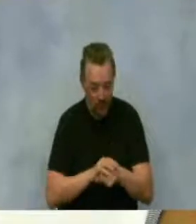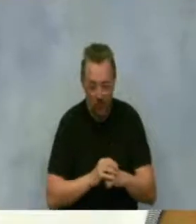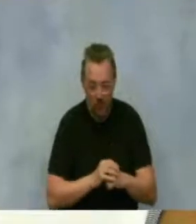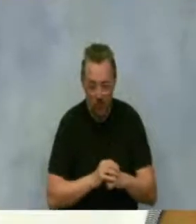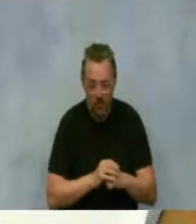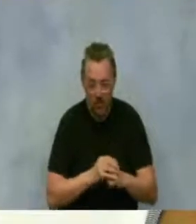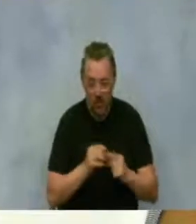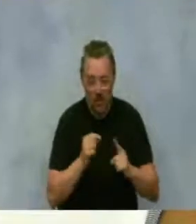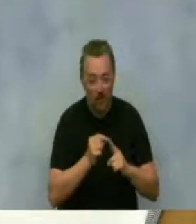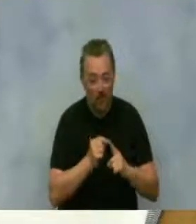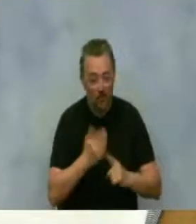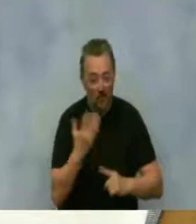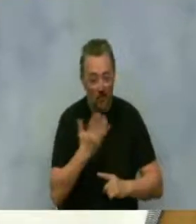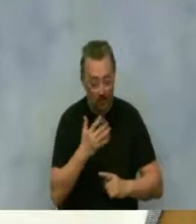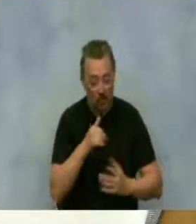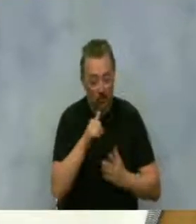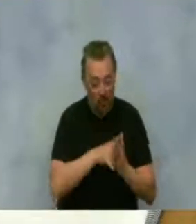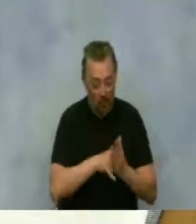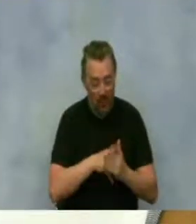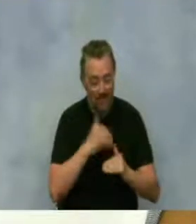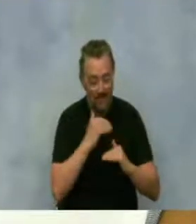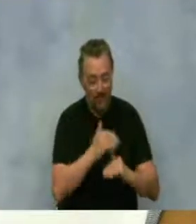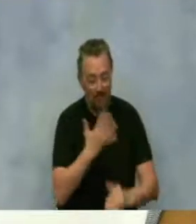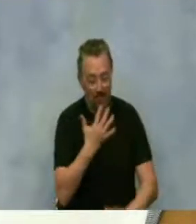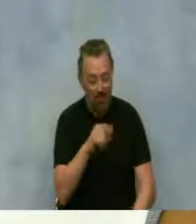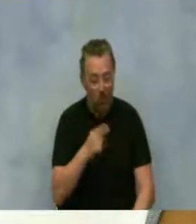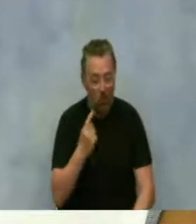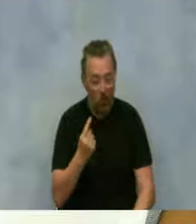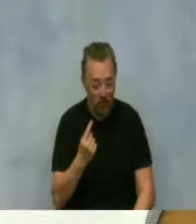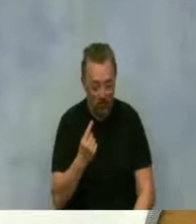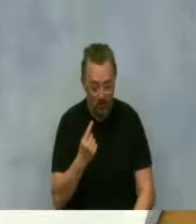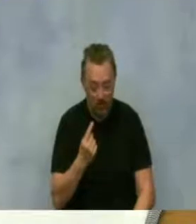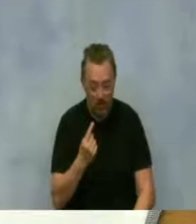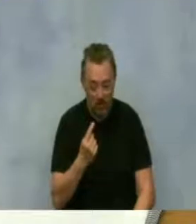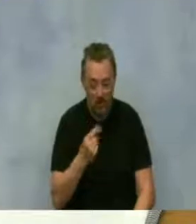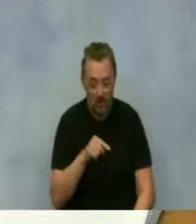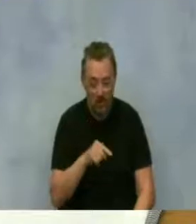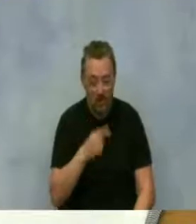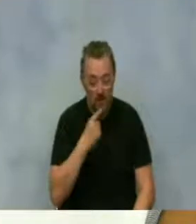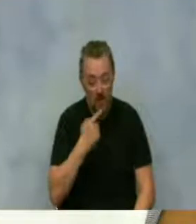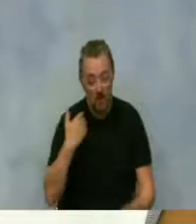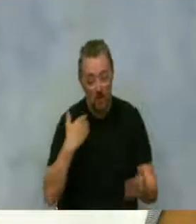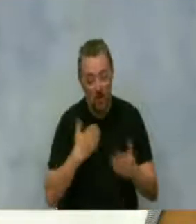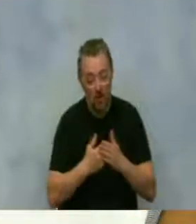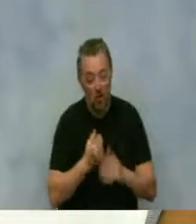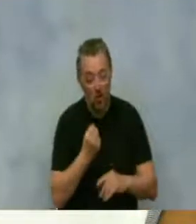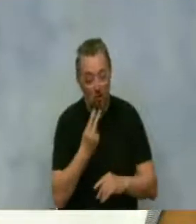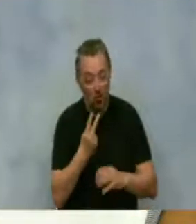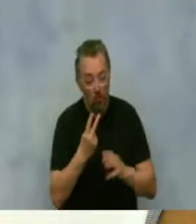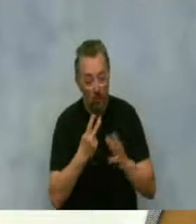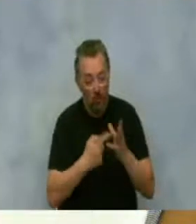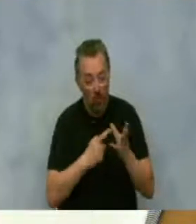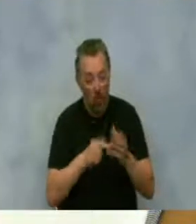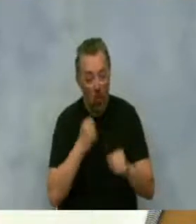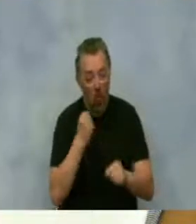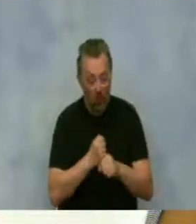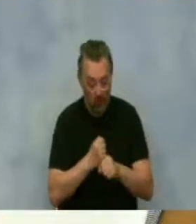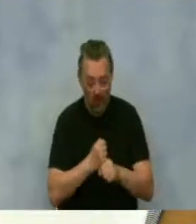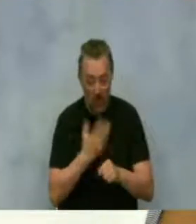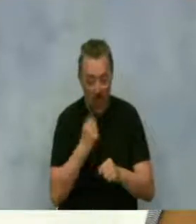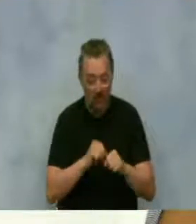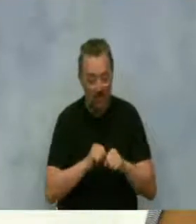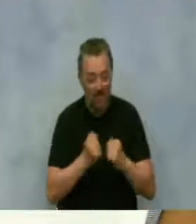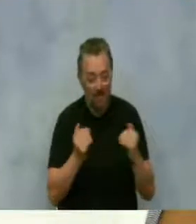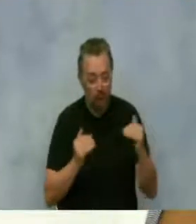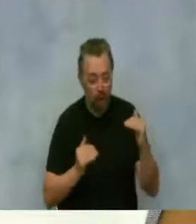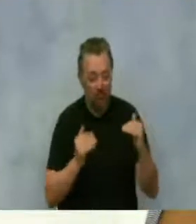page 15 of the report, at section 5.1, we note that as at the 12th of August 2022, there is a break-even